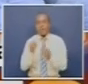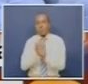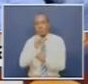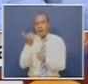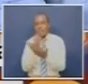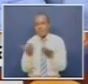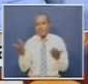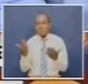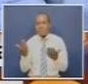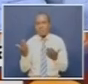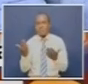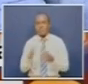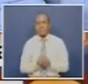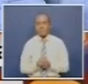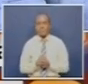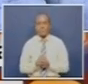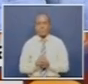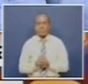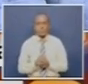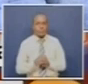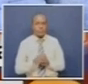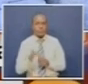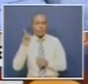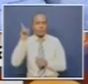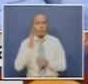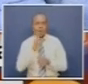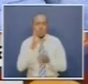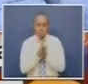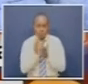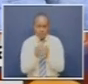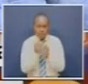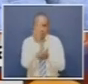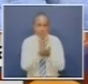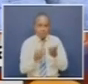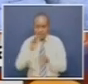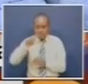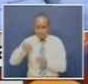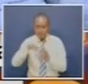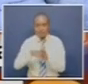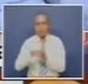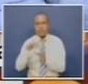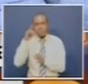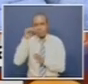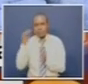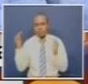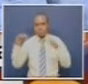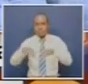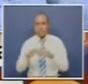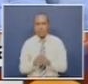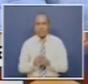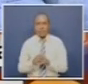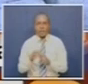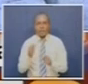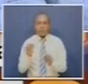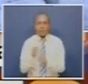are incidental to winning a presidential campaign. Right, Hassan Omar, you are with some of the MPs in Tononoka. I can't put I mean, I can't hold you to